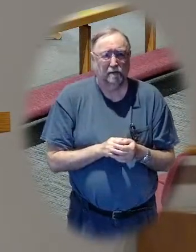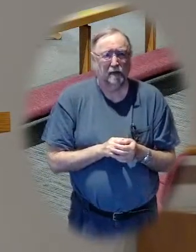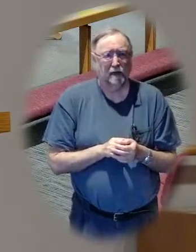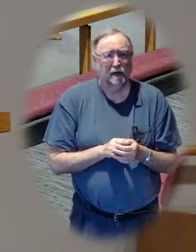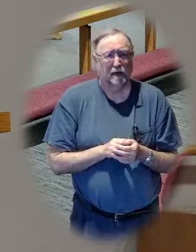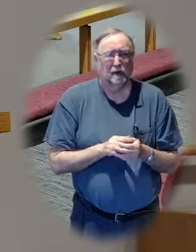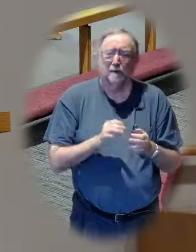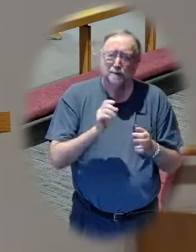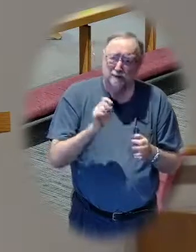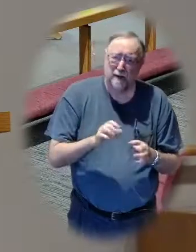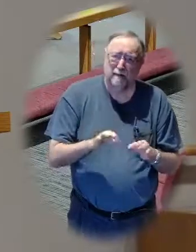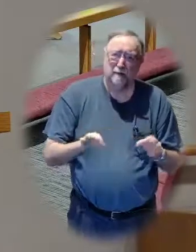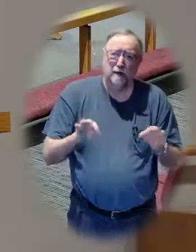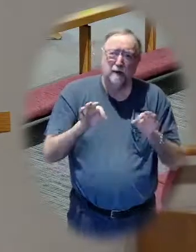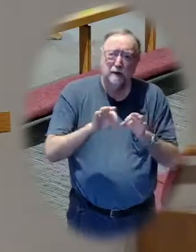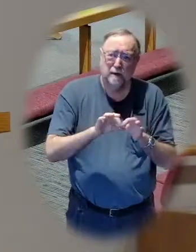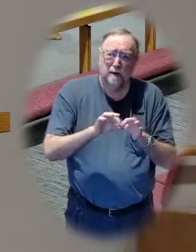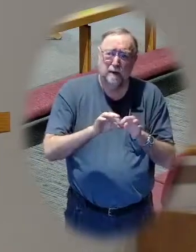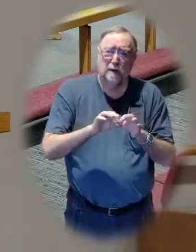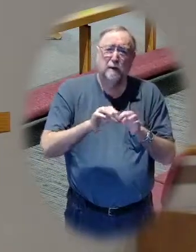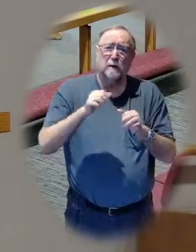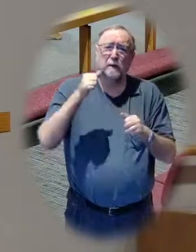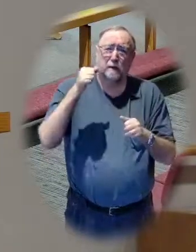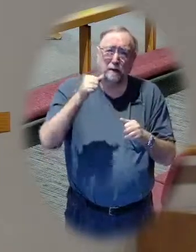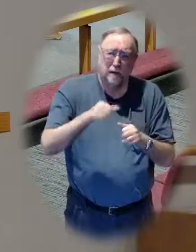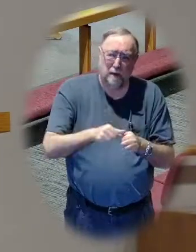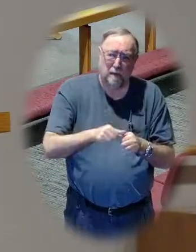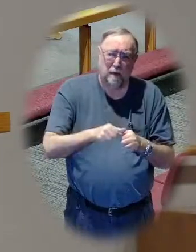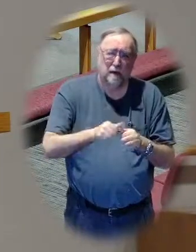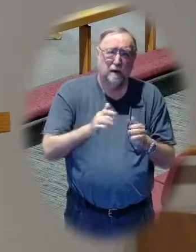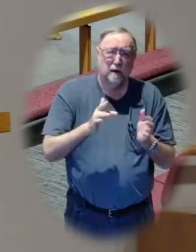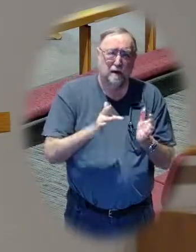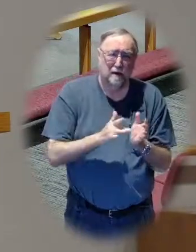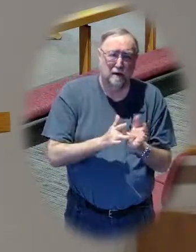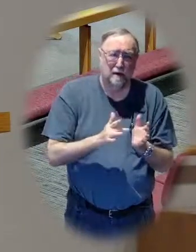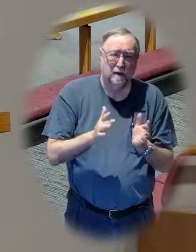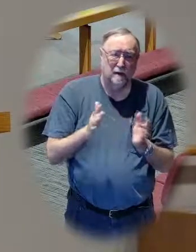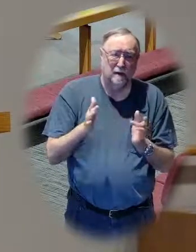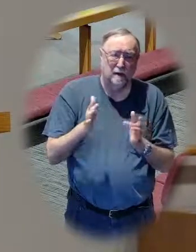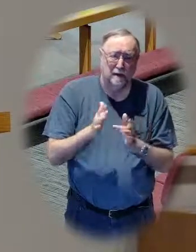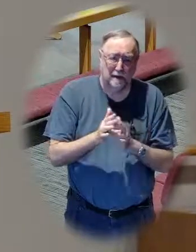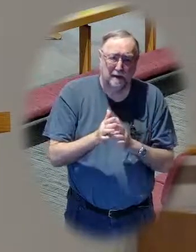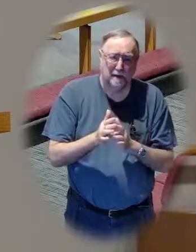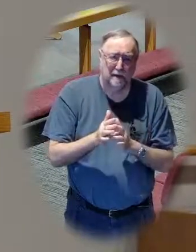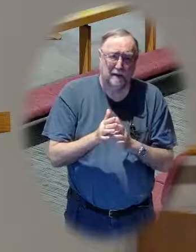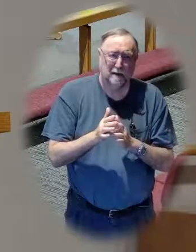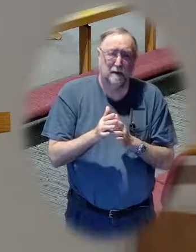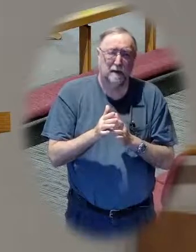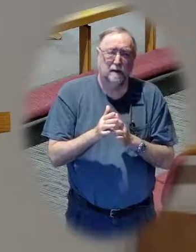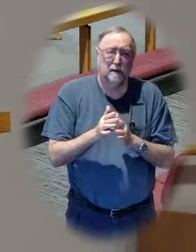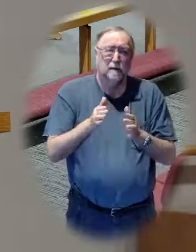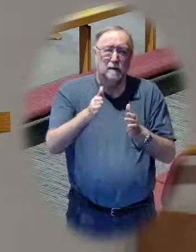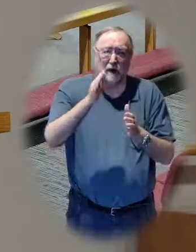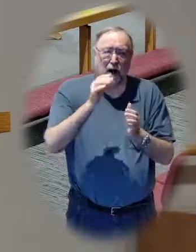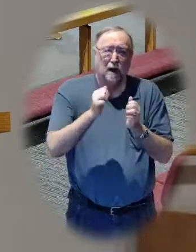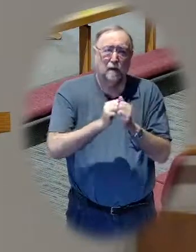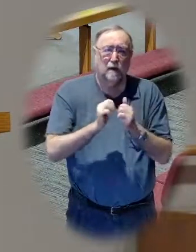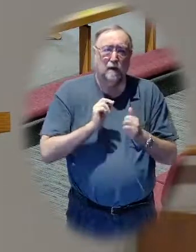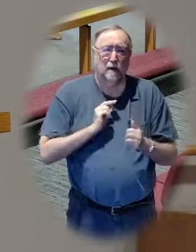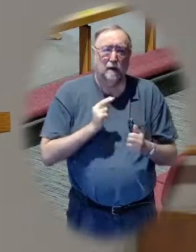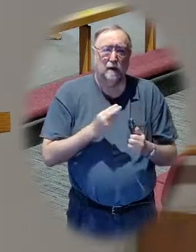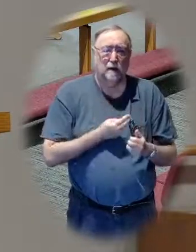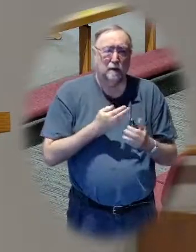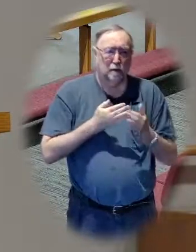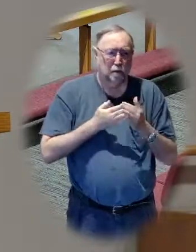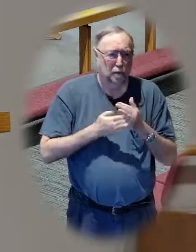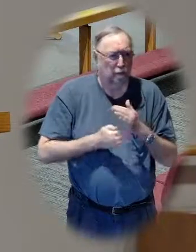But it is important that we are reminded that this child, this Bethlehem child, this Emmanuel child was born for a